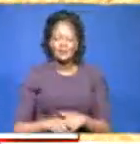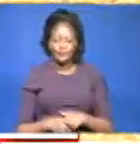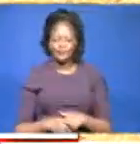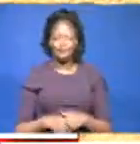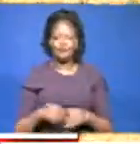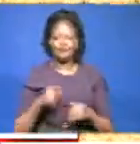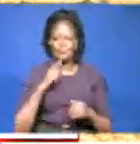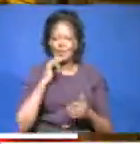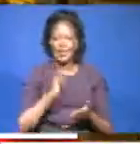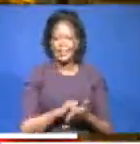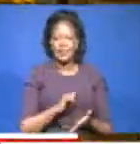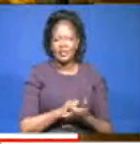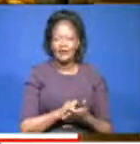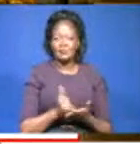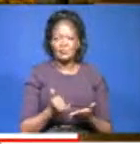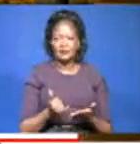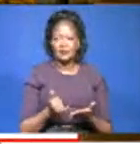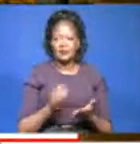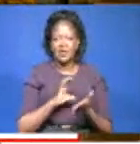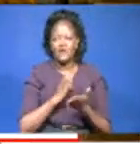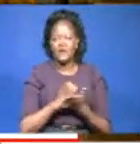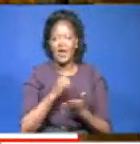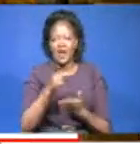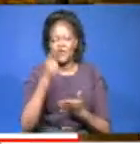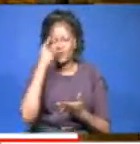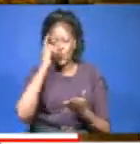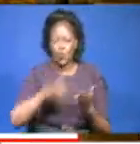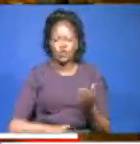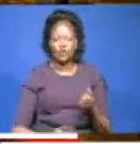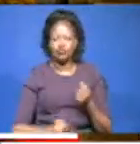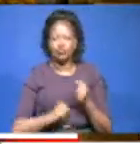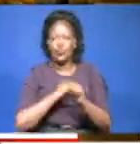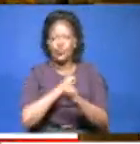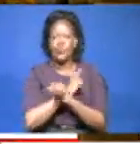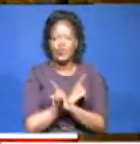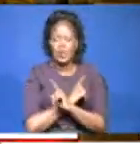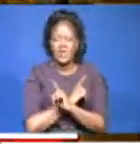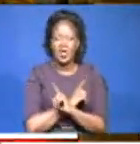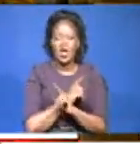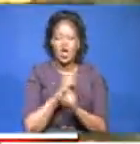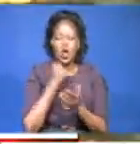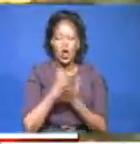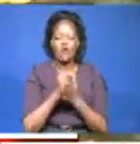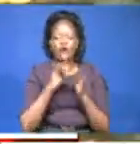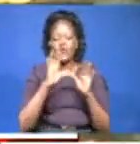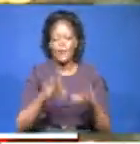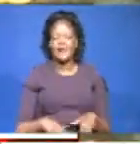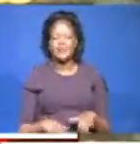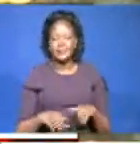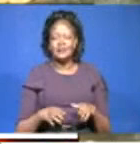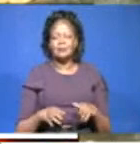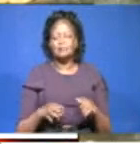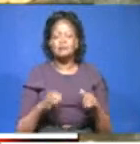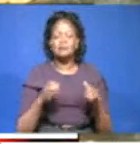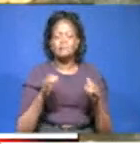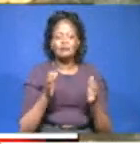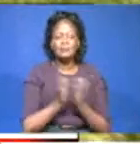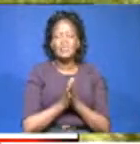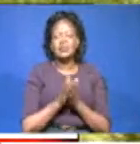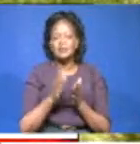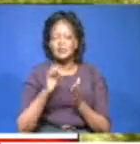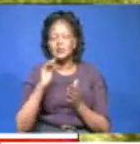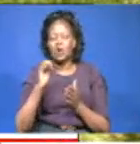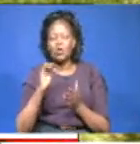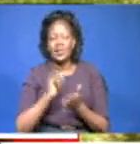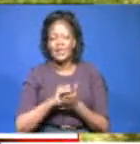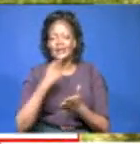that the essence of the fund is to cushion coffee farmers from high bank interests and SACCOs who charge over 10% compared to